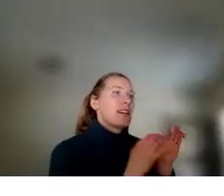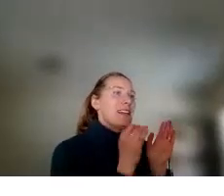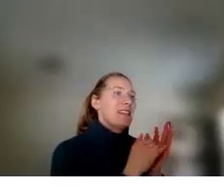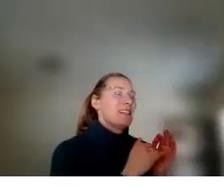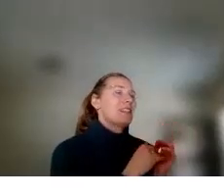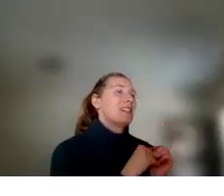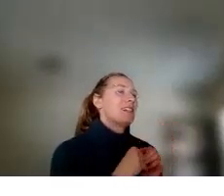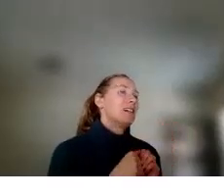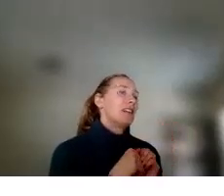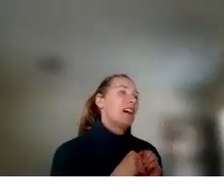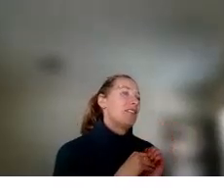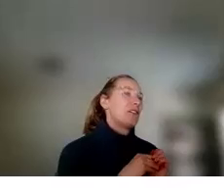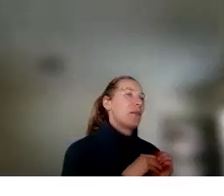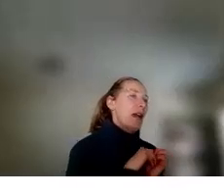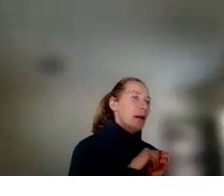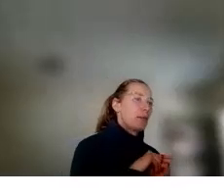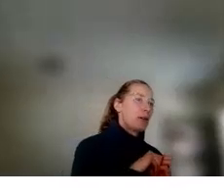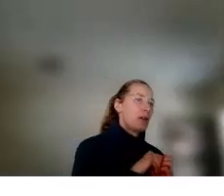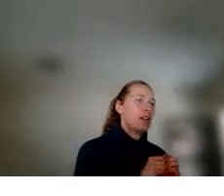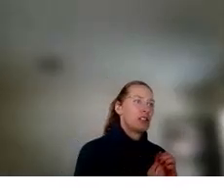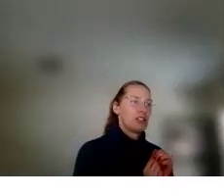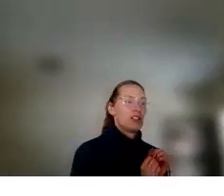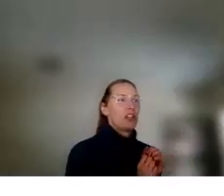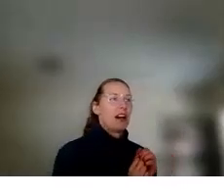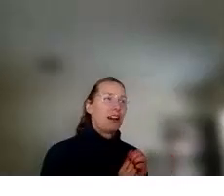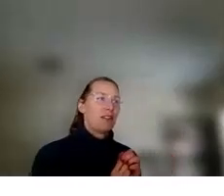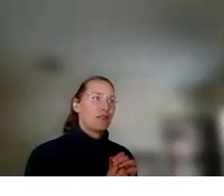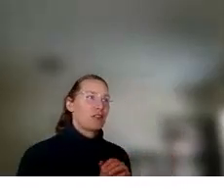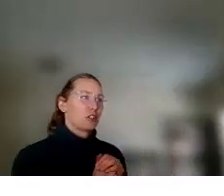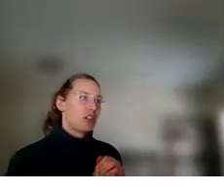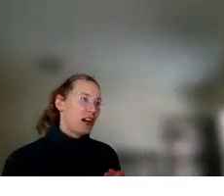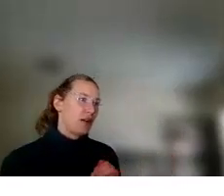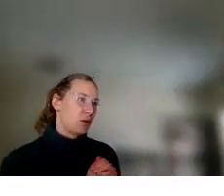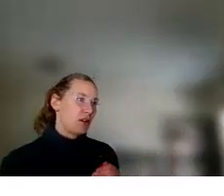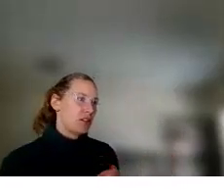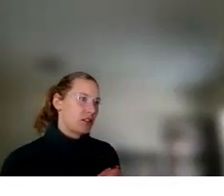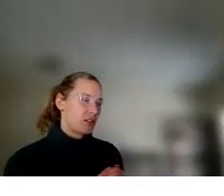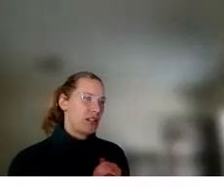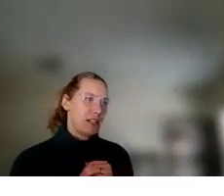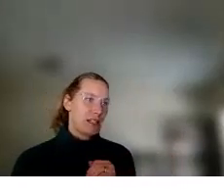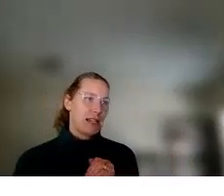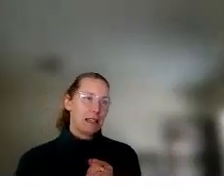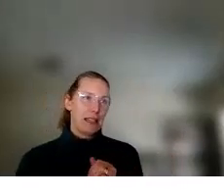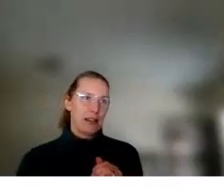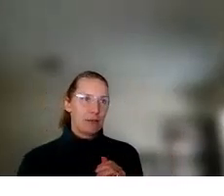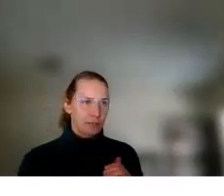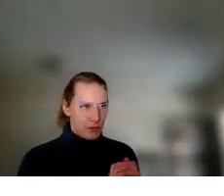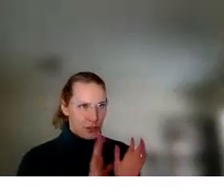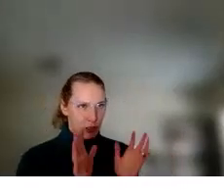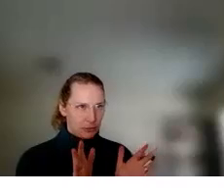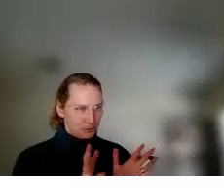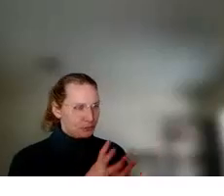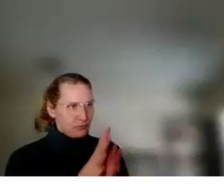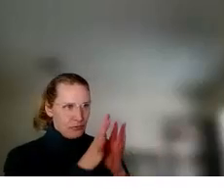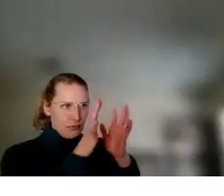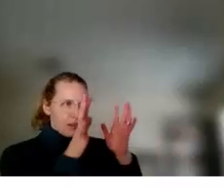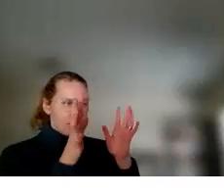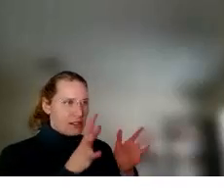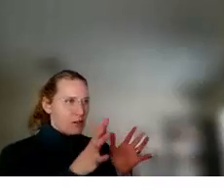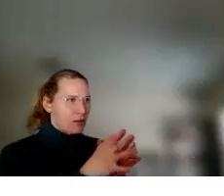CHCBS members into CLLI from April to July for July 1 start dates and later.